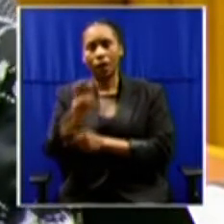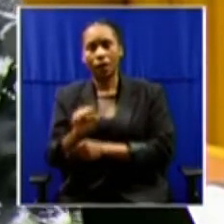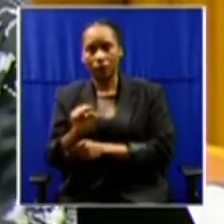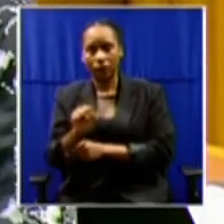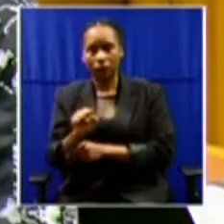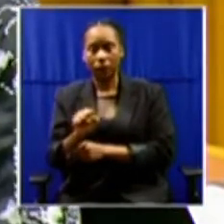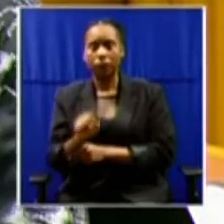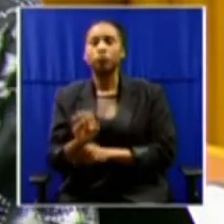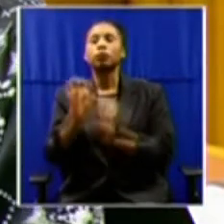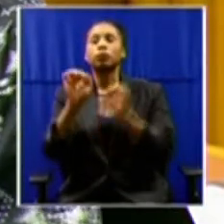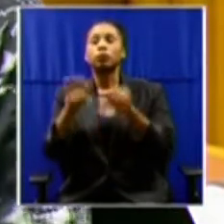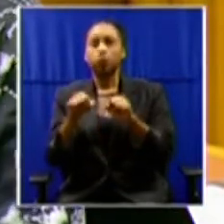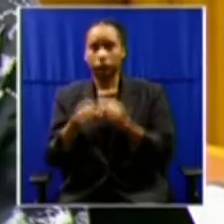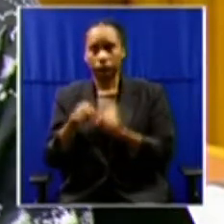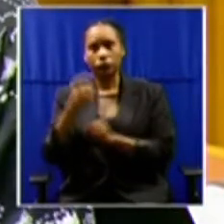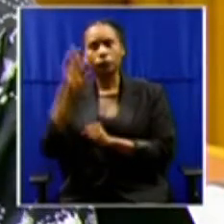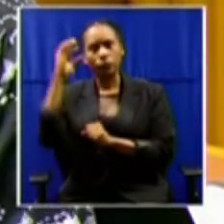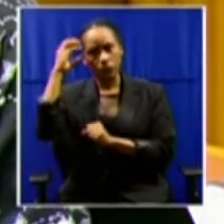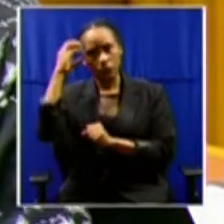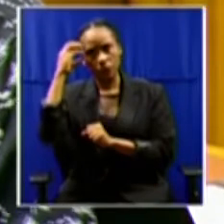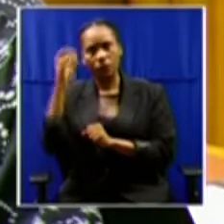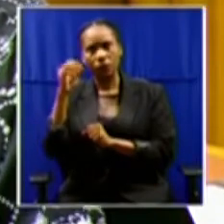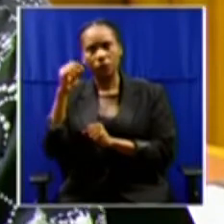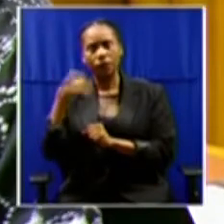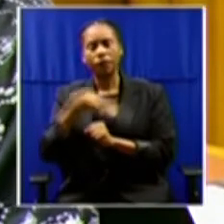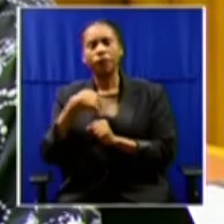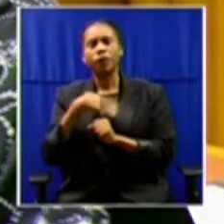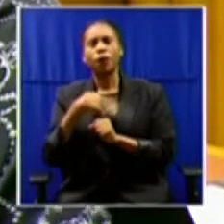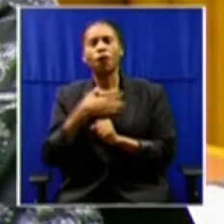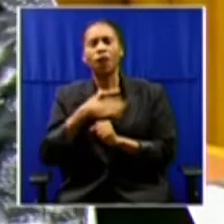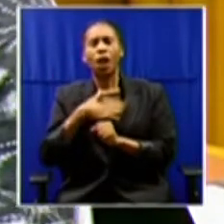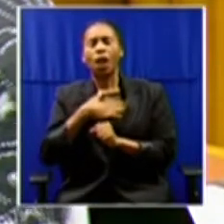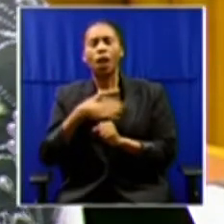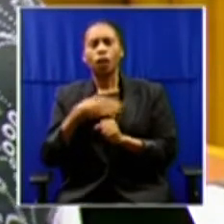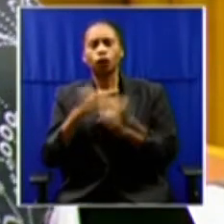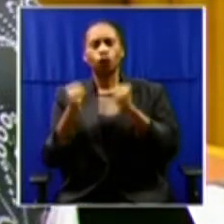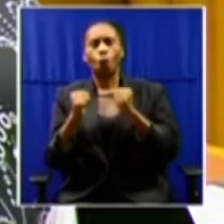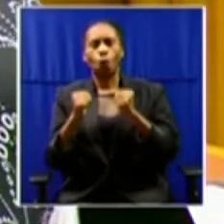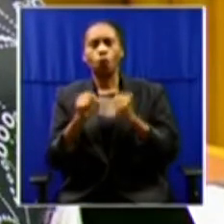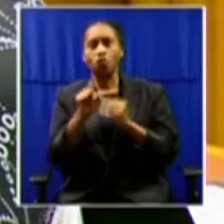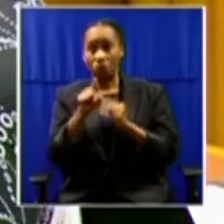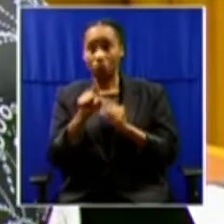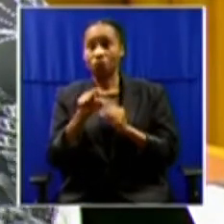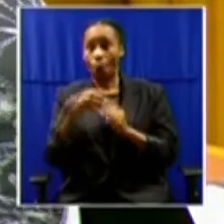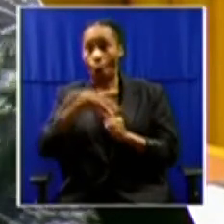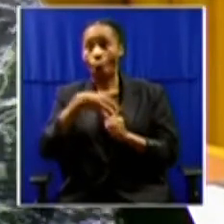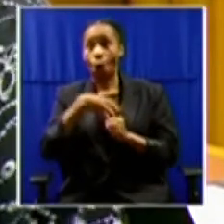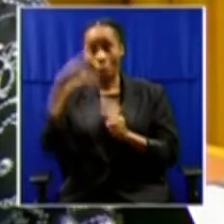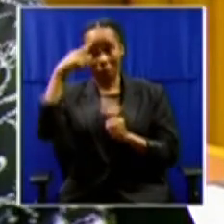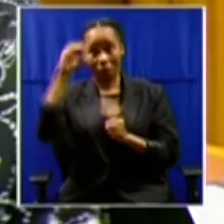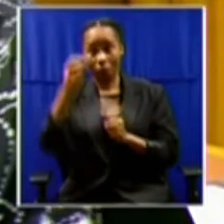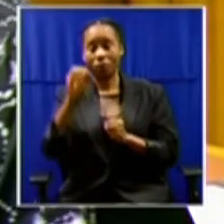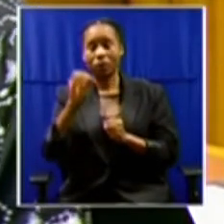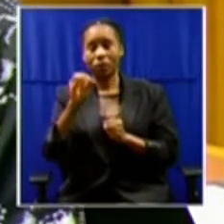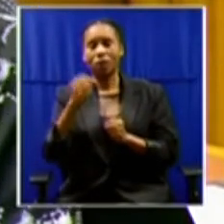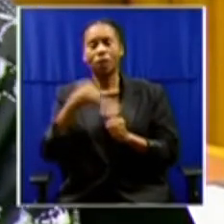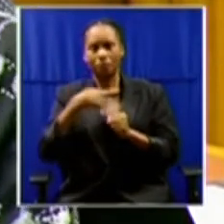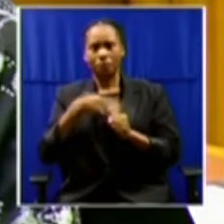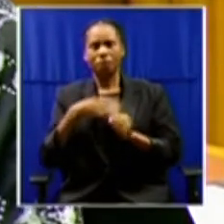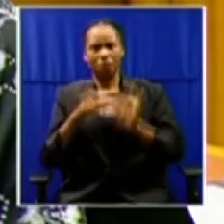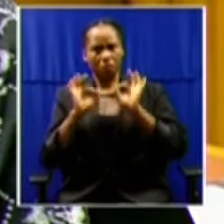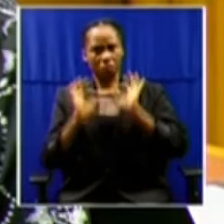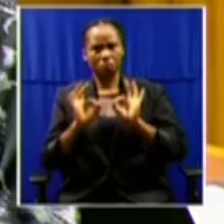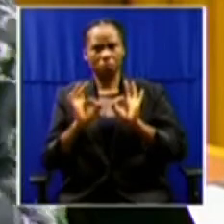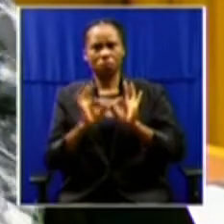own judgment, you may feel strongly that I do not deserve to be a minister anymore because of what I have